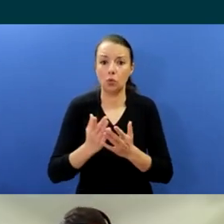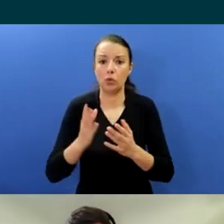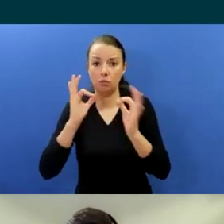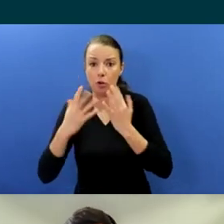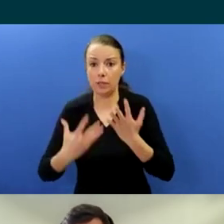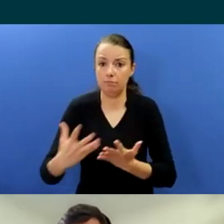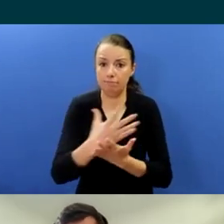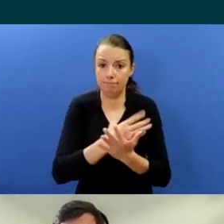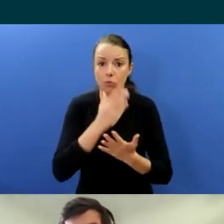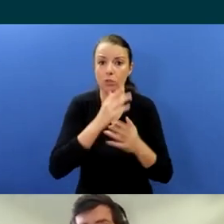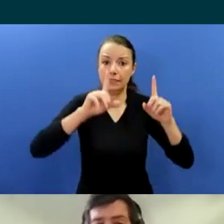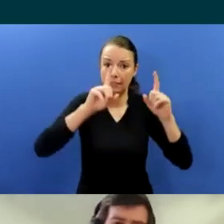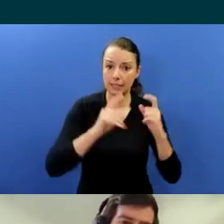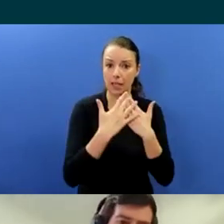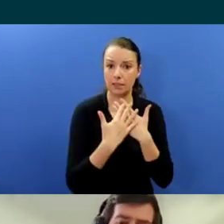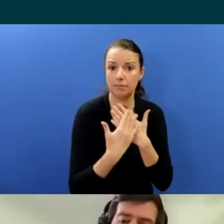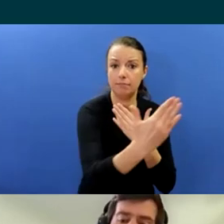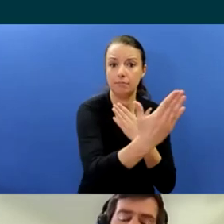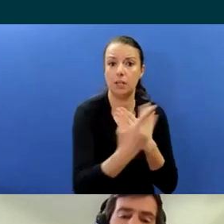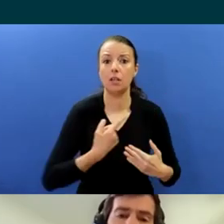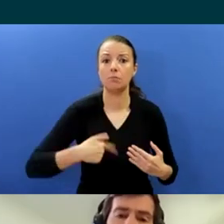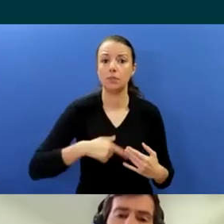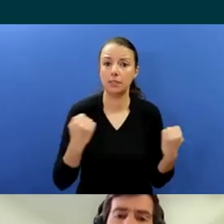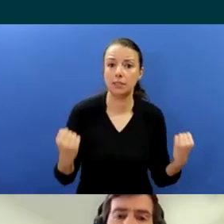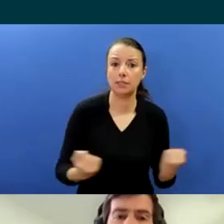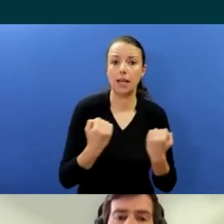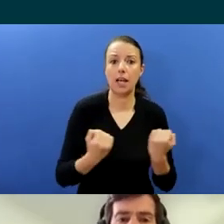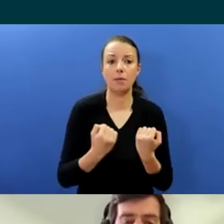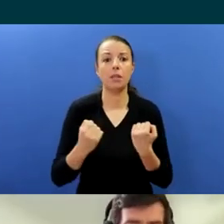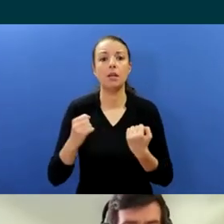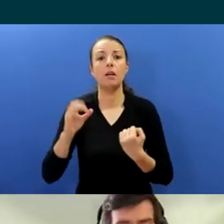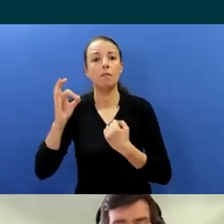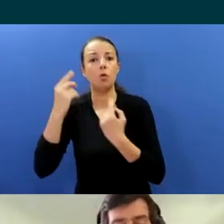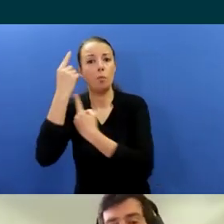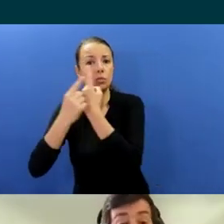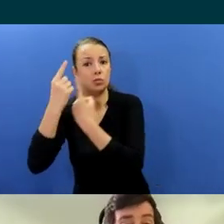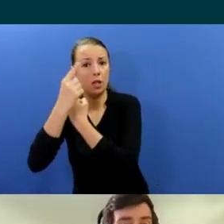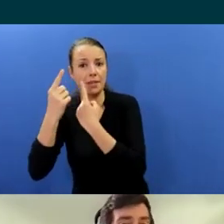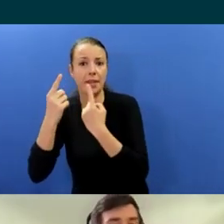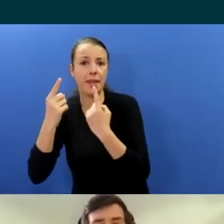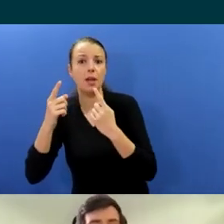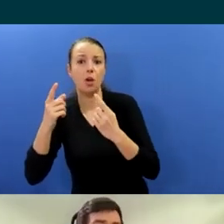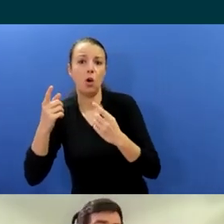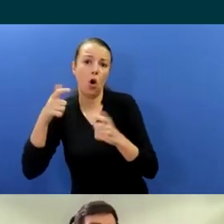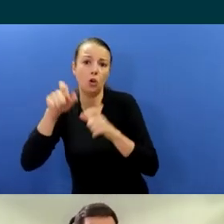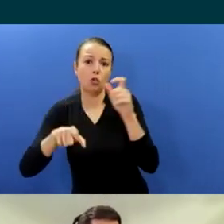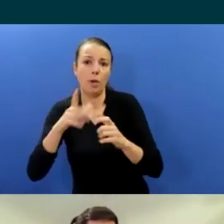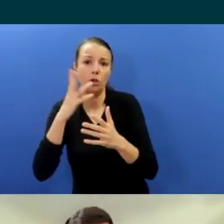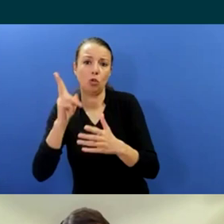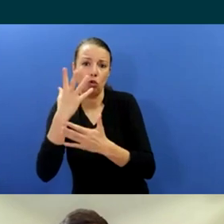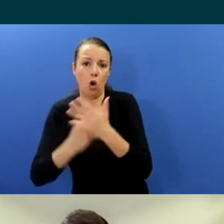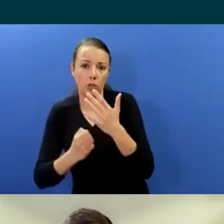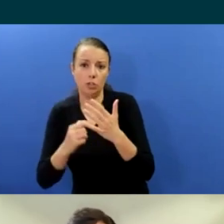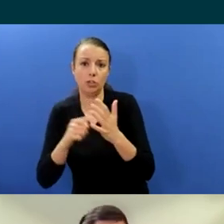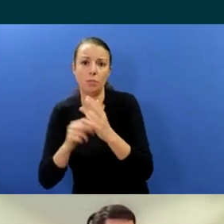perspective. These are 2 examples. There are many more, like a lot of